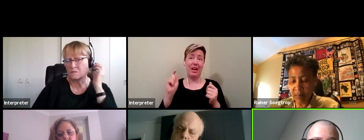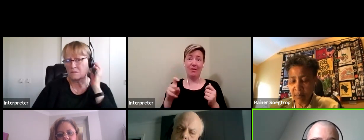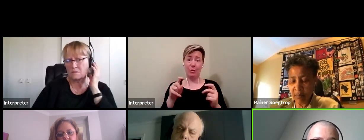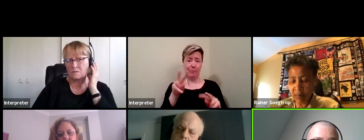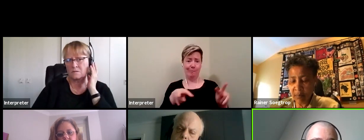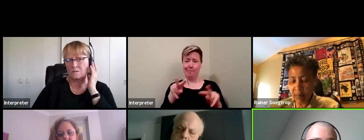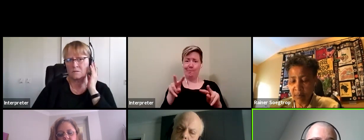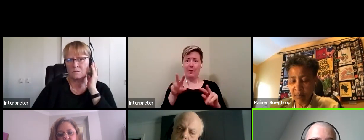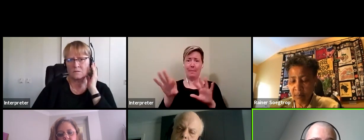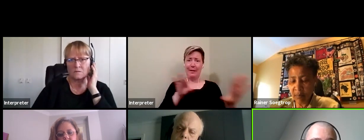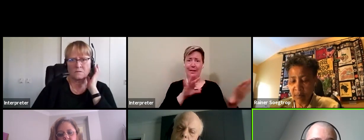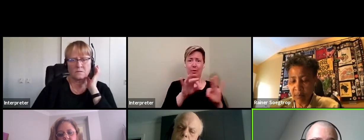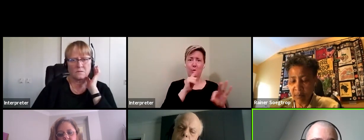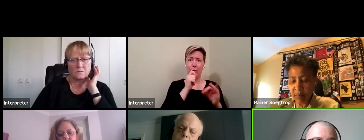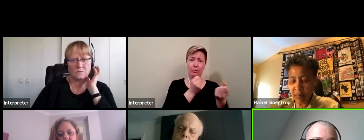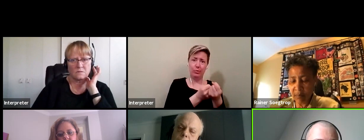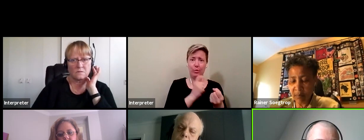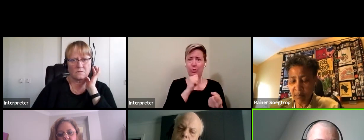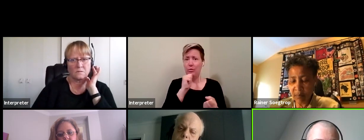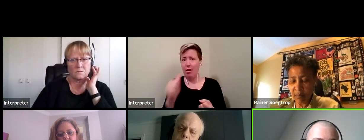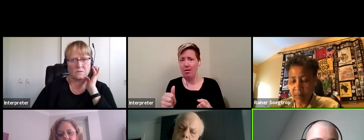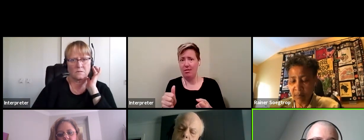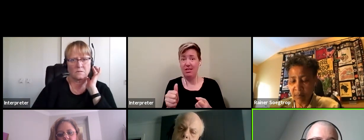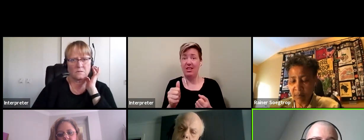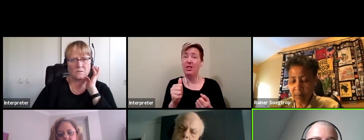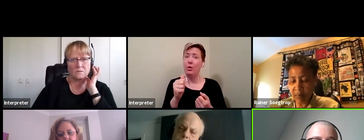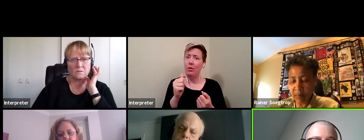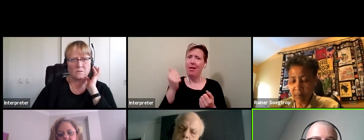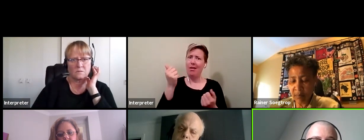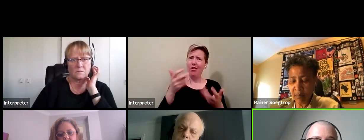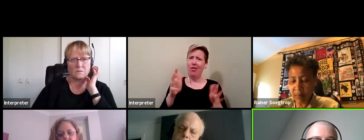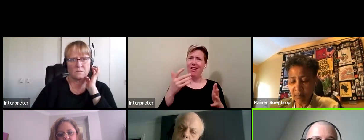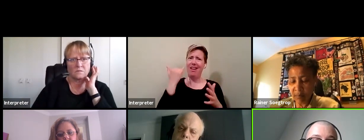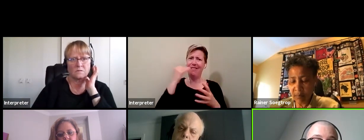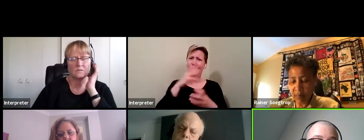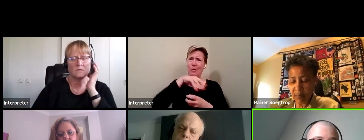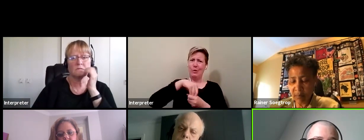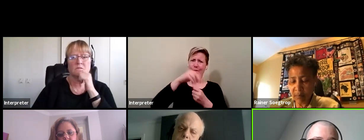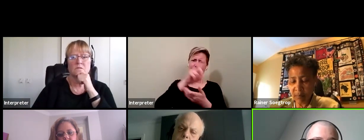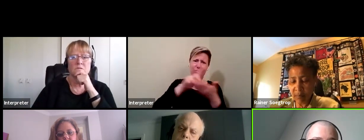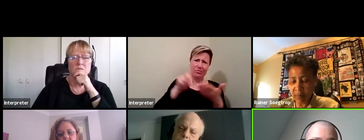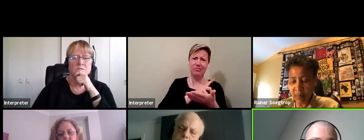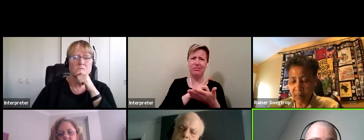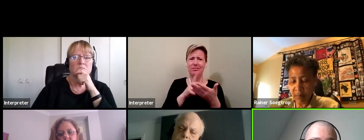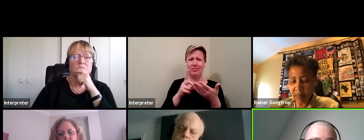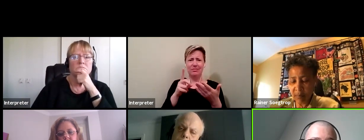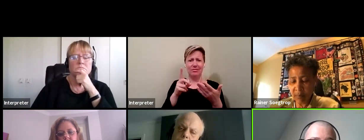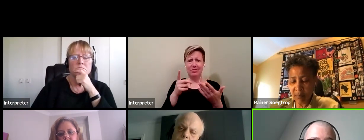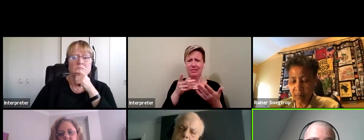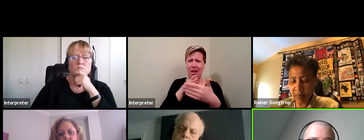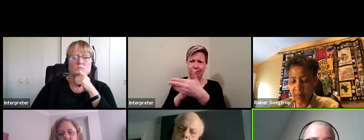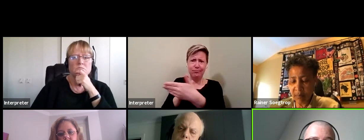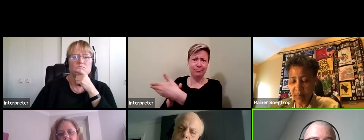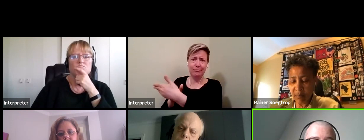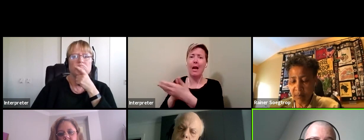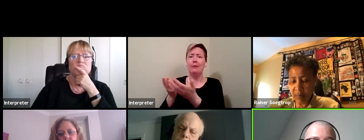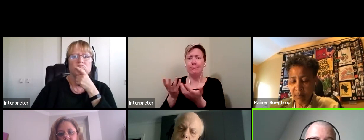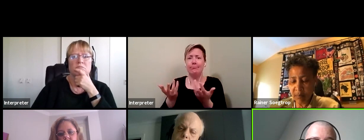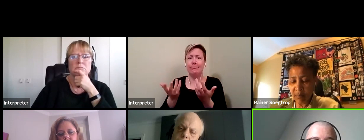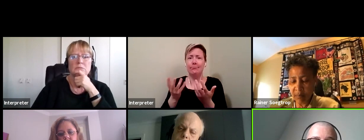and discriminatory views about living with a disability. Lastly, the triage protocol